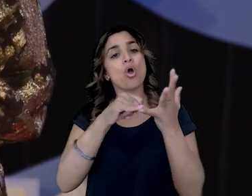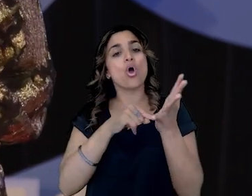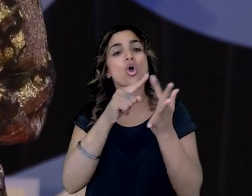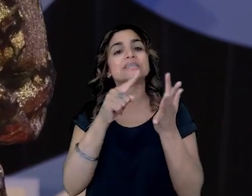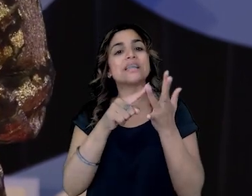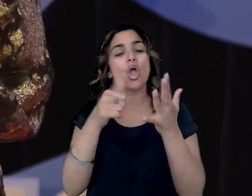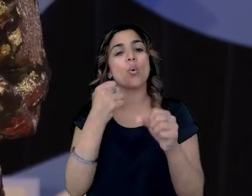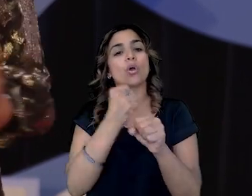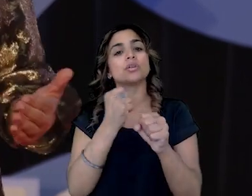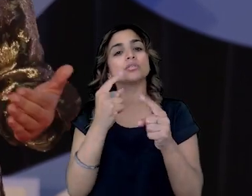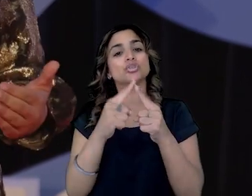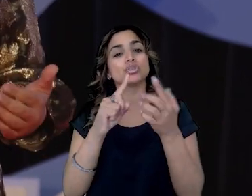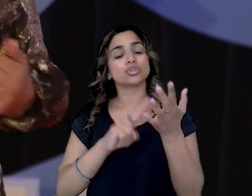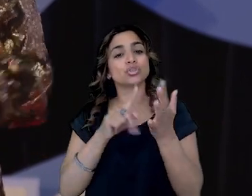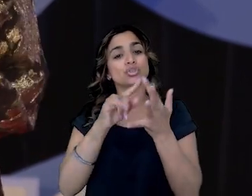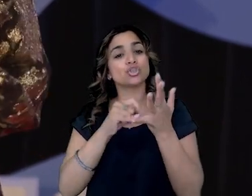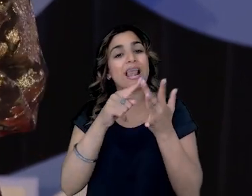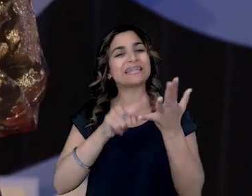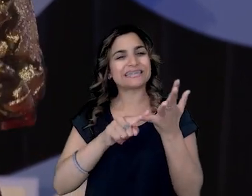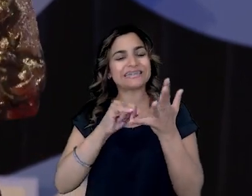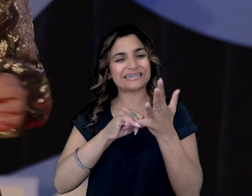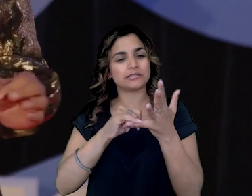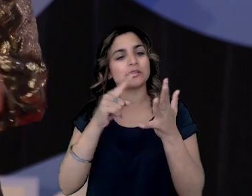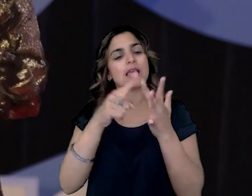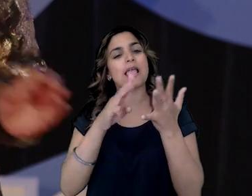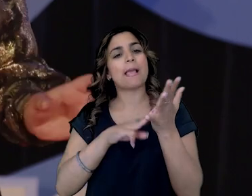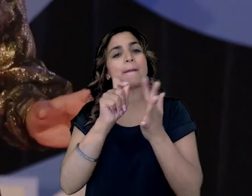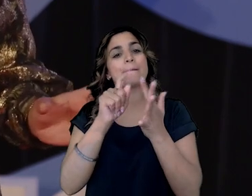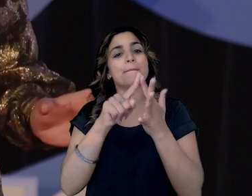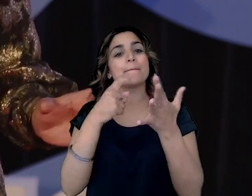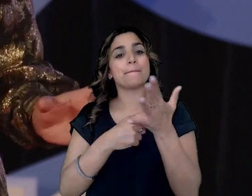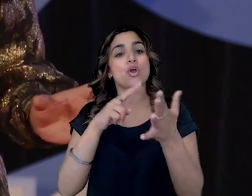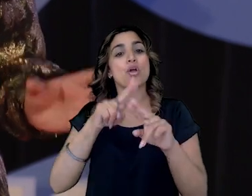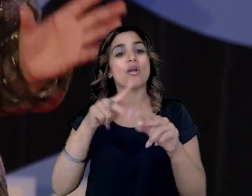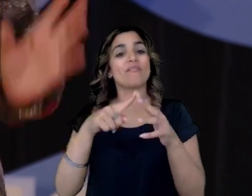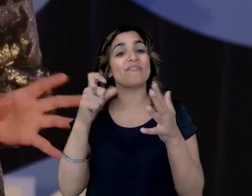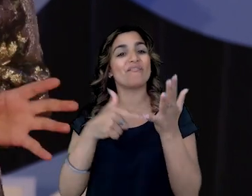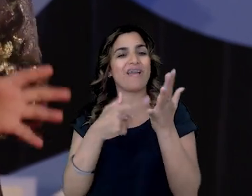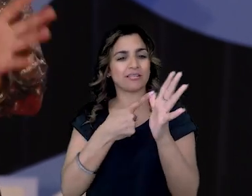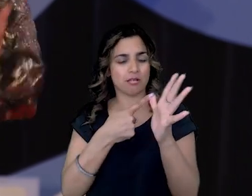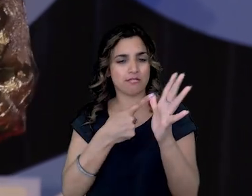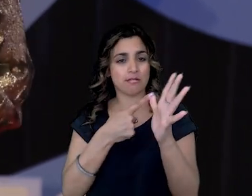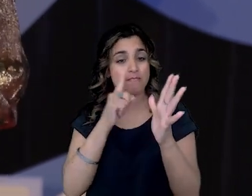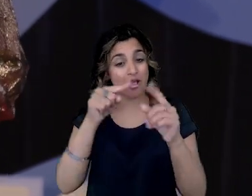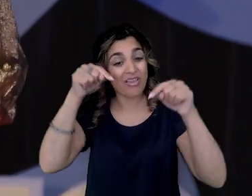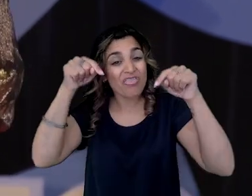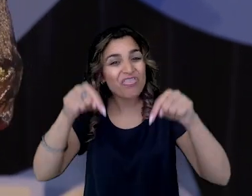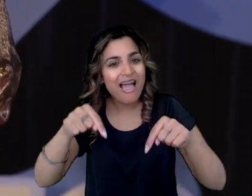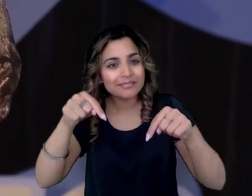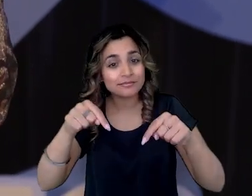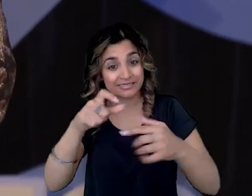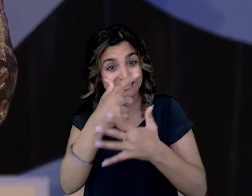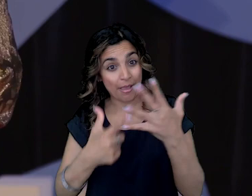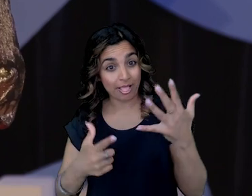ten but the condition that i was born with doesn't disable me the barriers and the bias that i